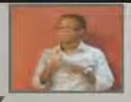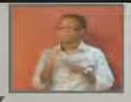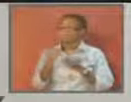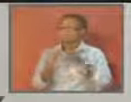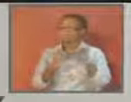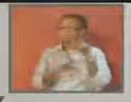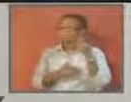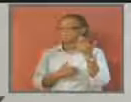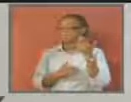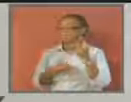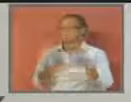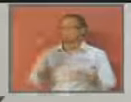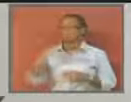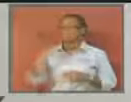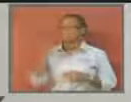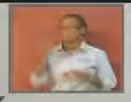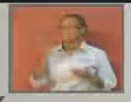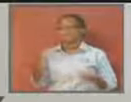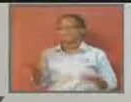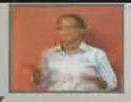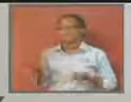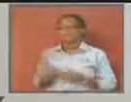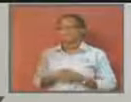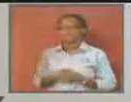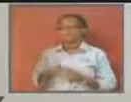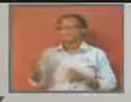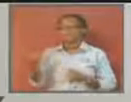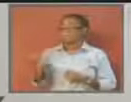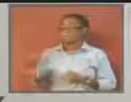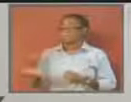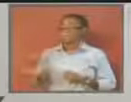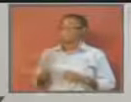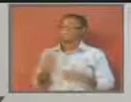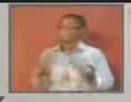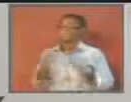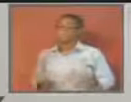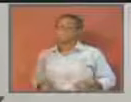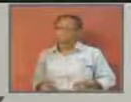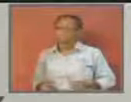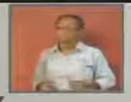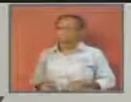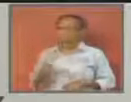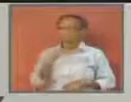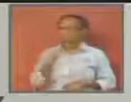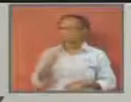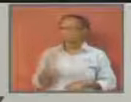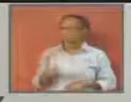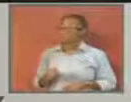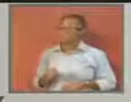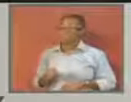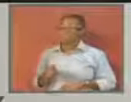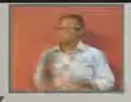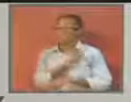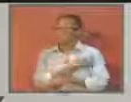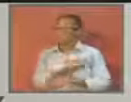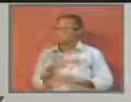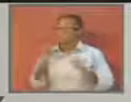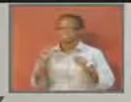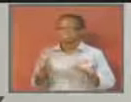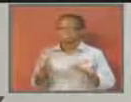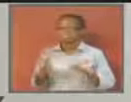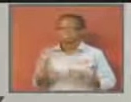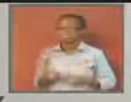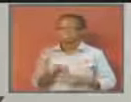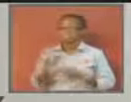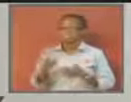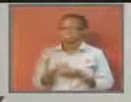is that that person, should I say, was not even supposed to be vaccinated at that center. They were supposed to be